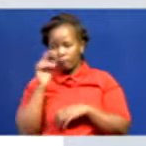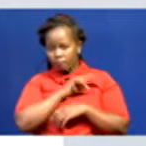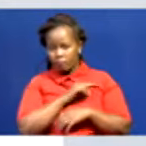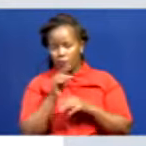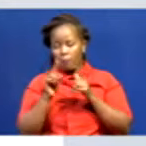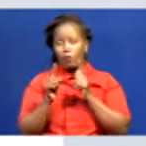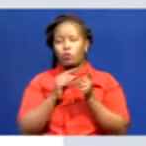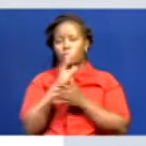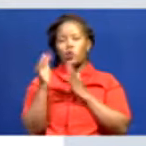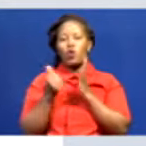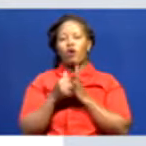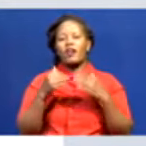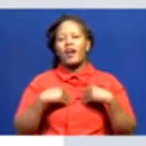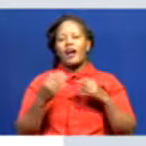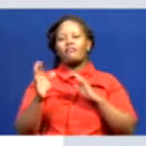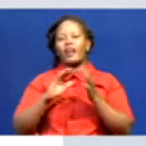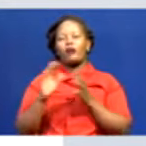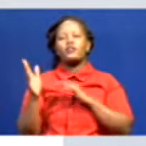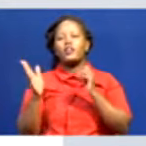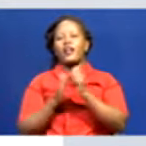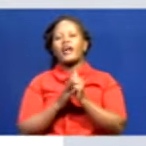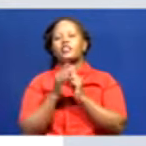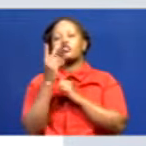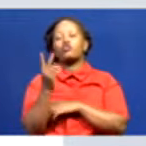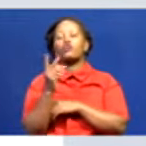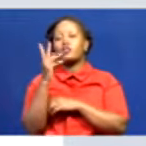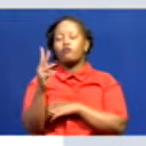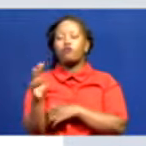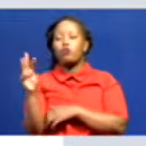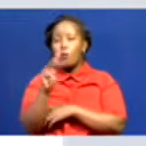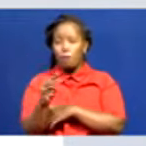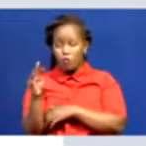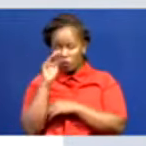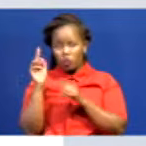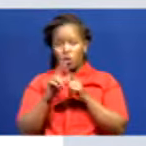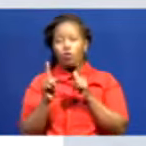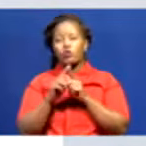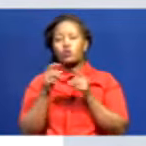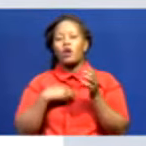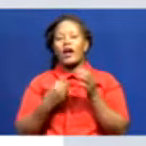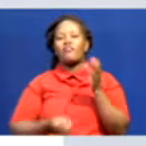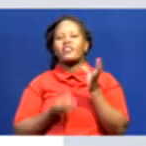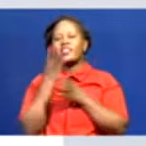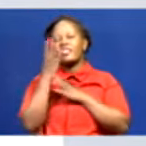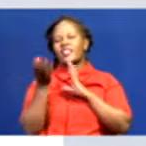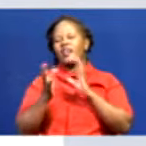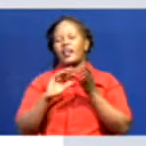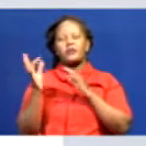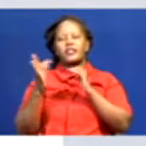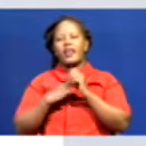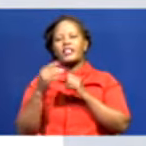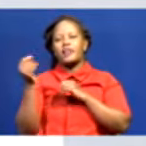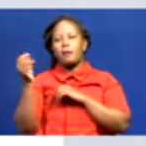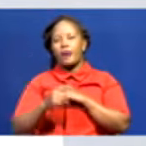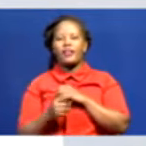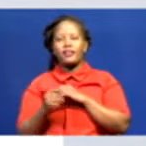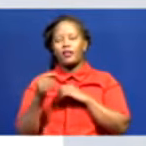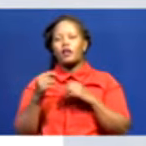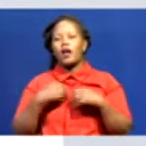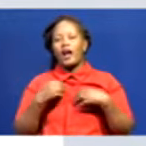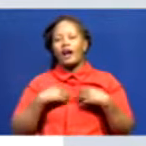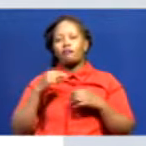are totaling to about 924 million and have created, in that about 6 or 8 month period,